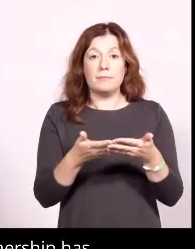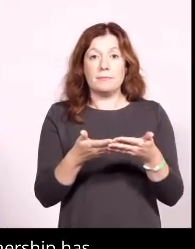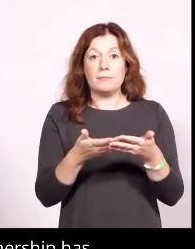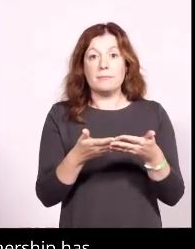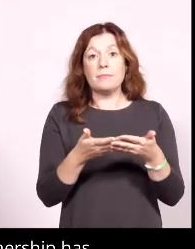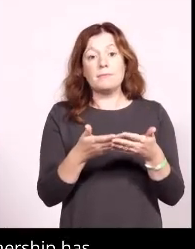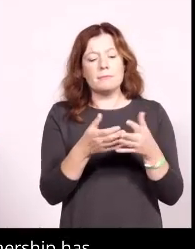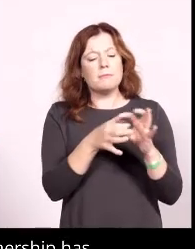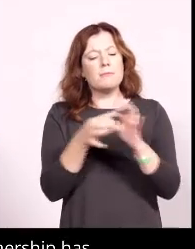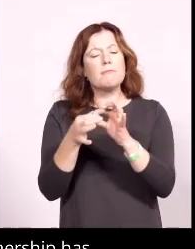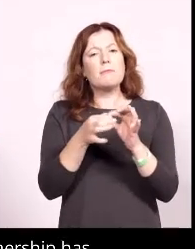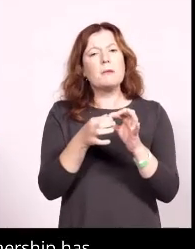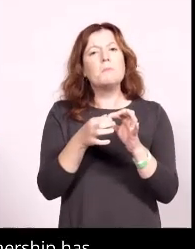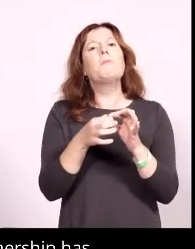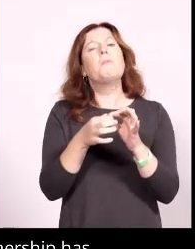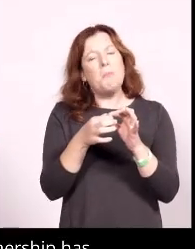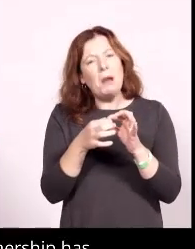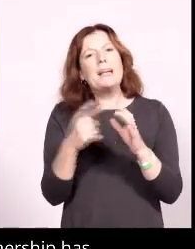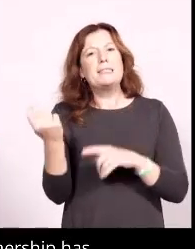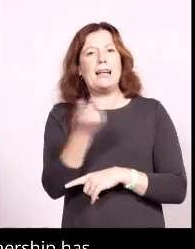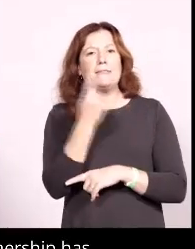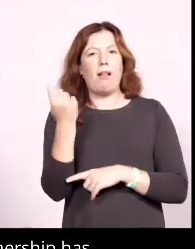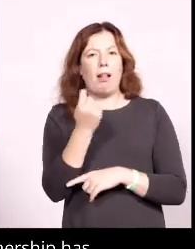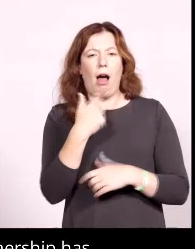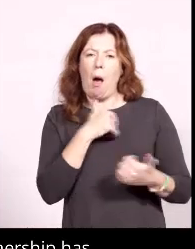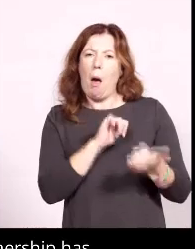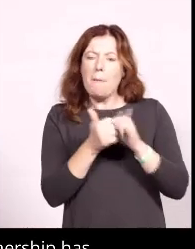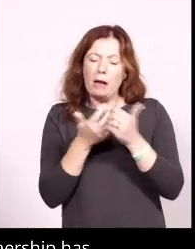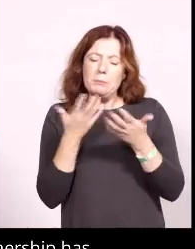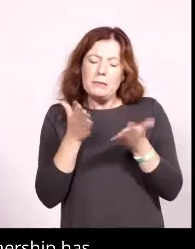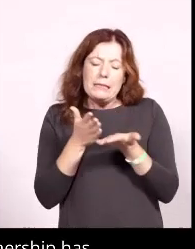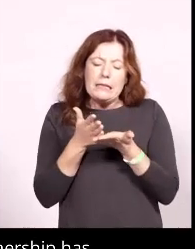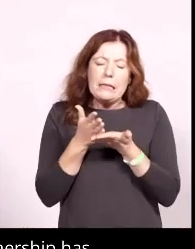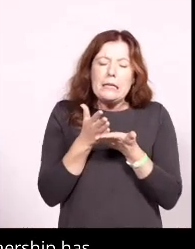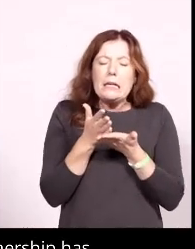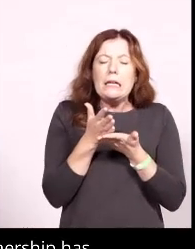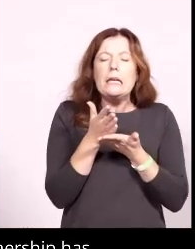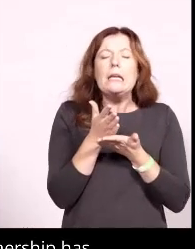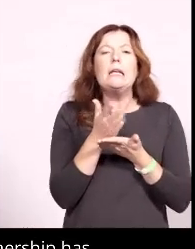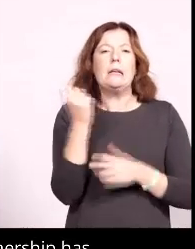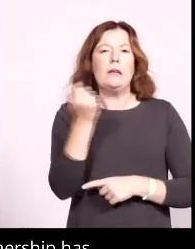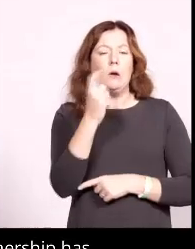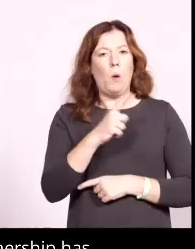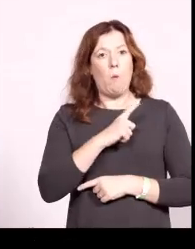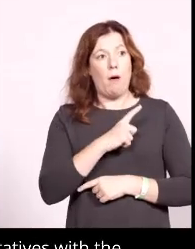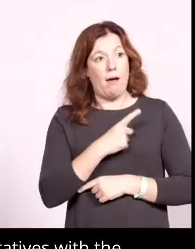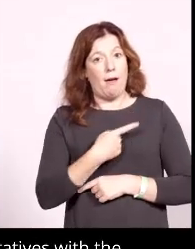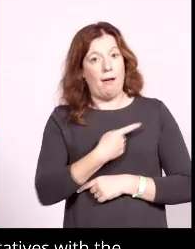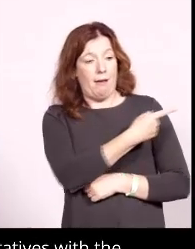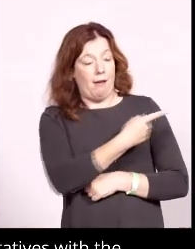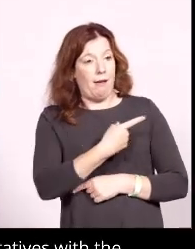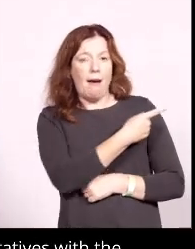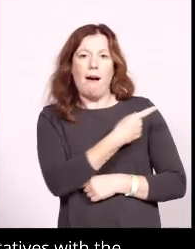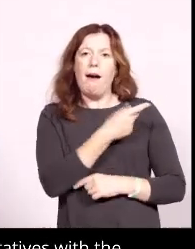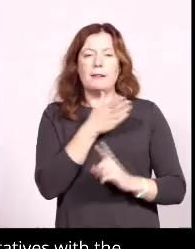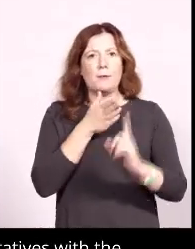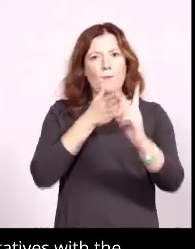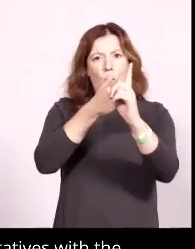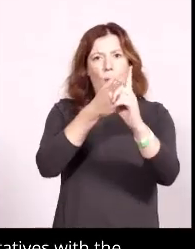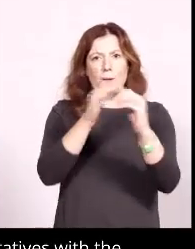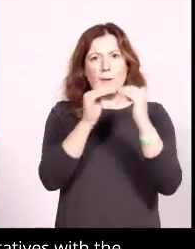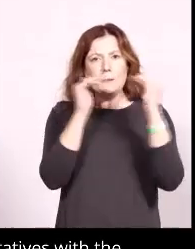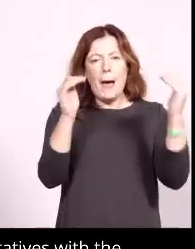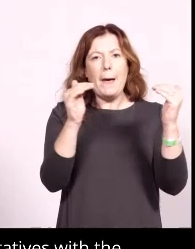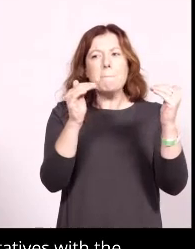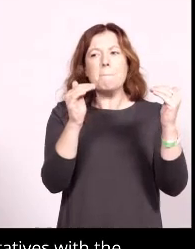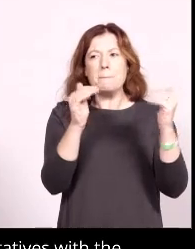all successful relationships, our partnership has endured because of shared values and shared goals. And today we share